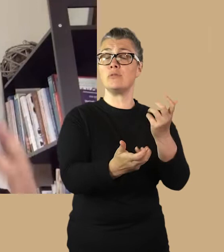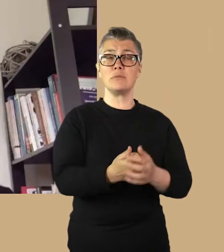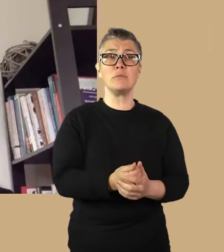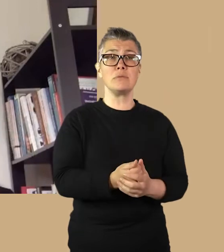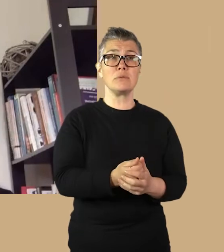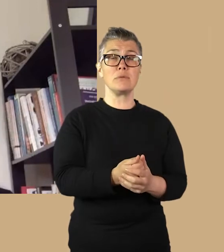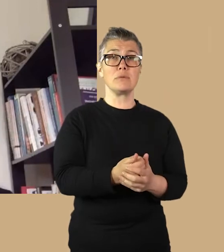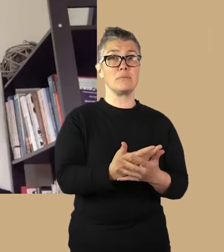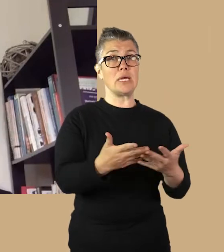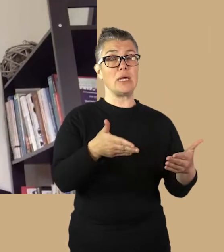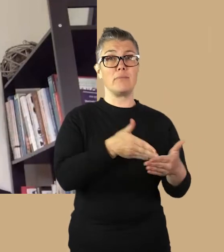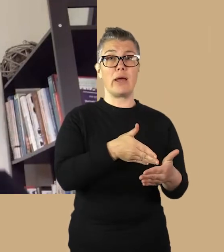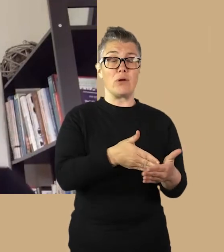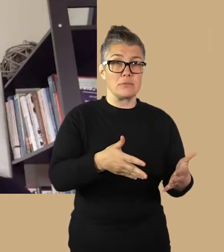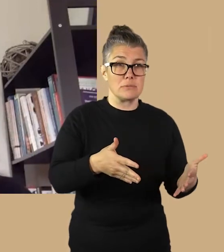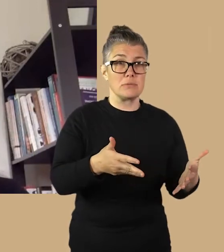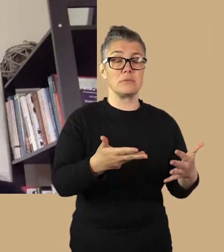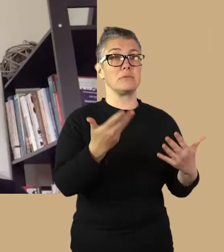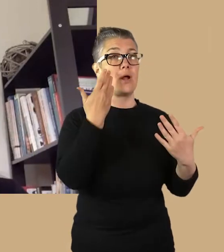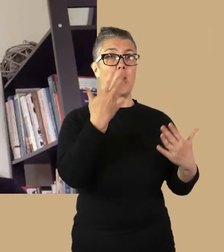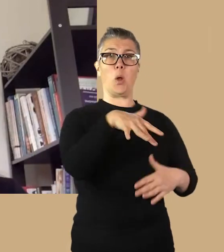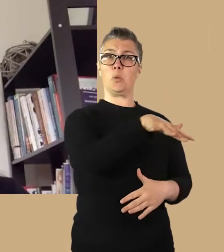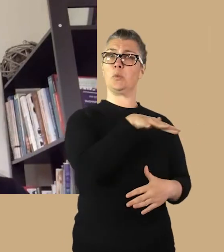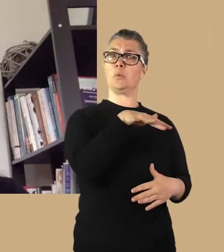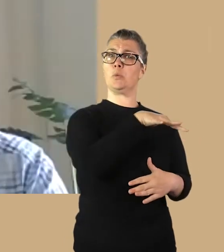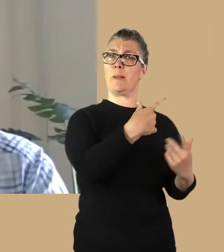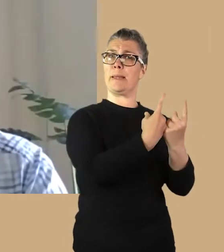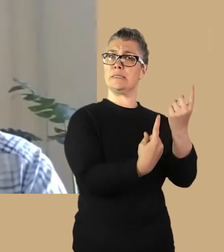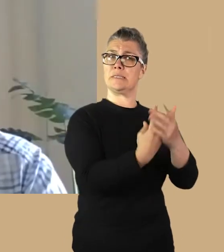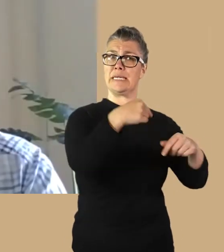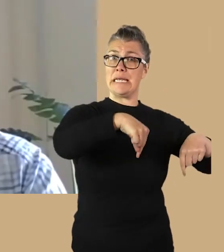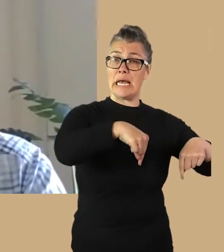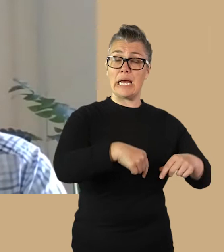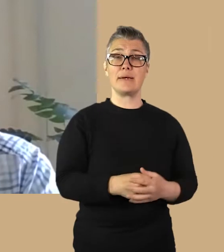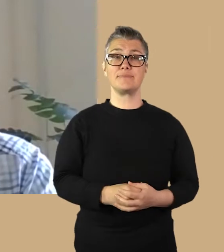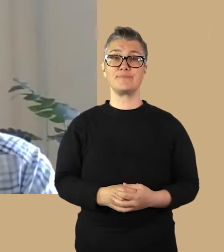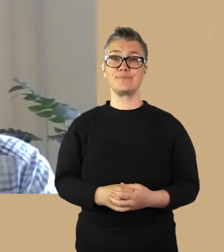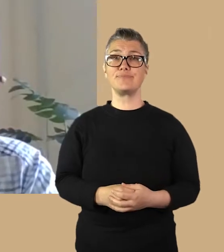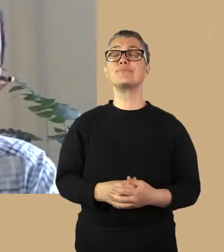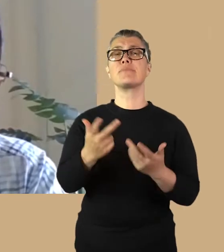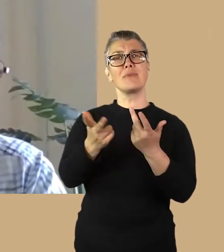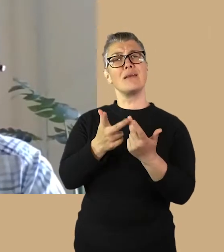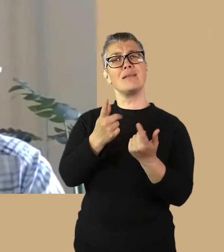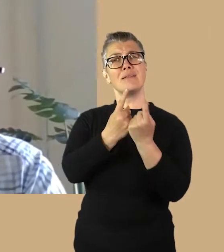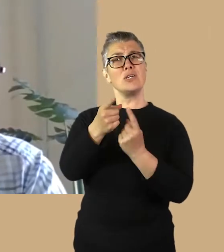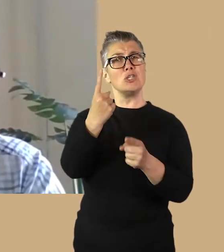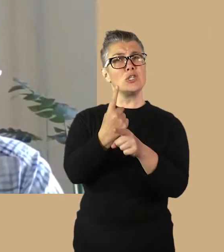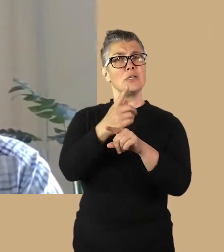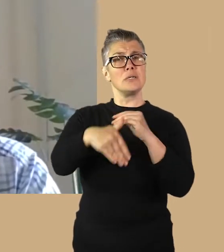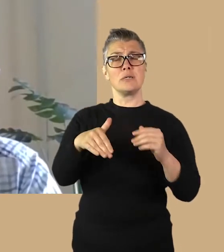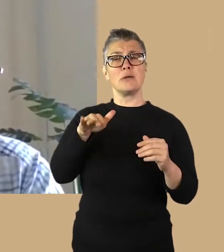big barrier to face. And another thing that you mentioned about